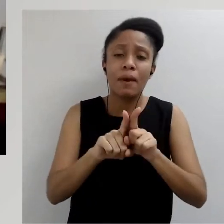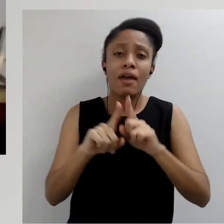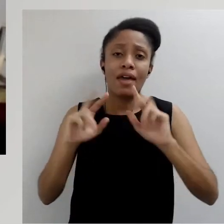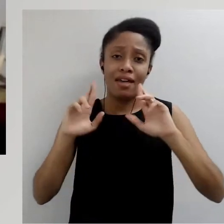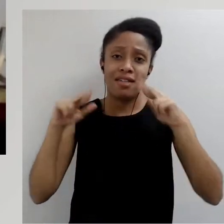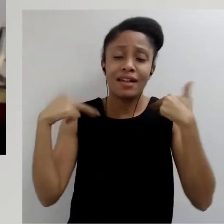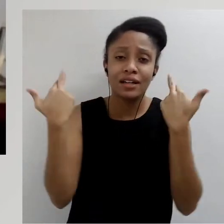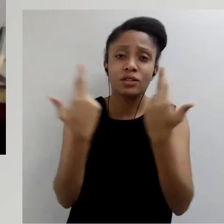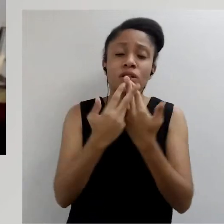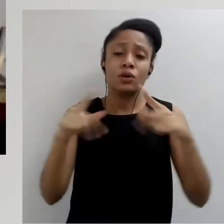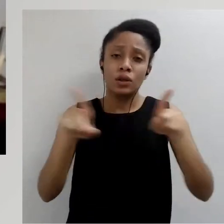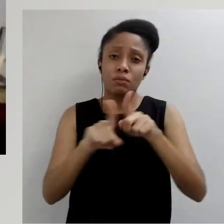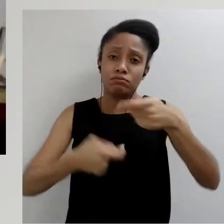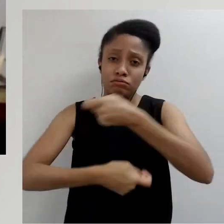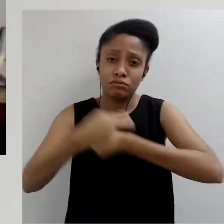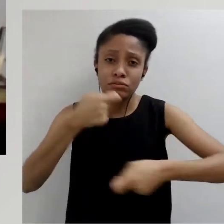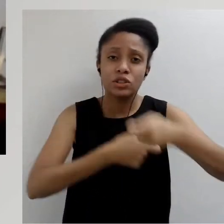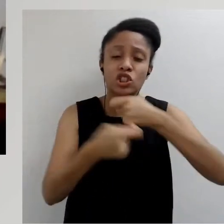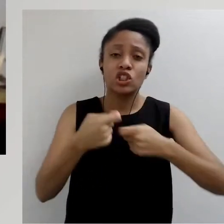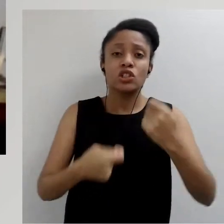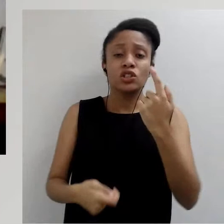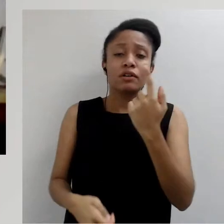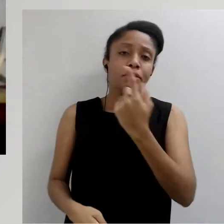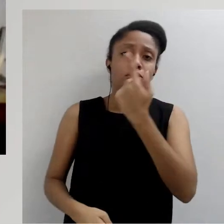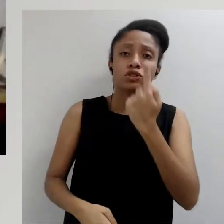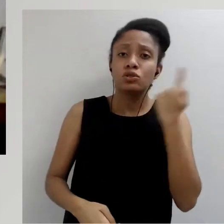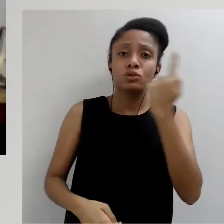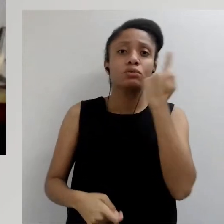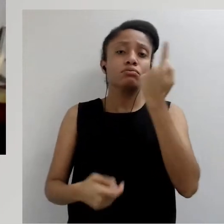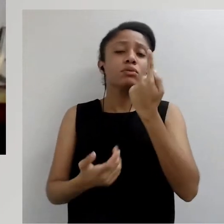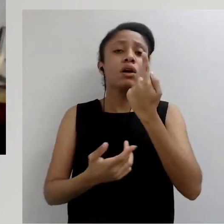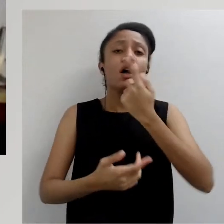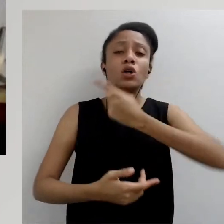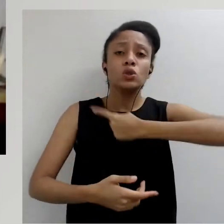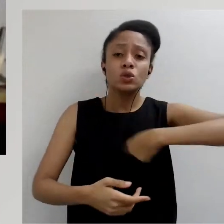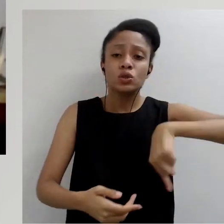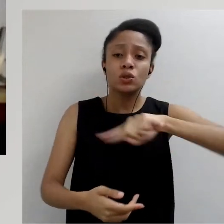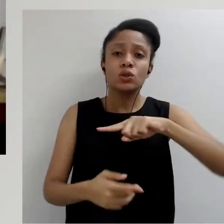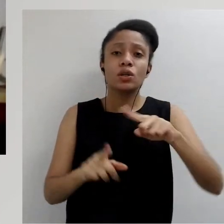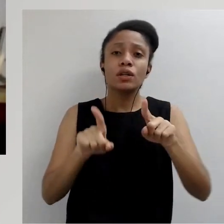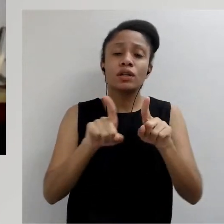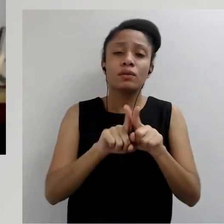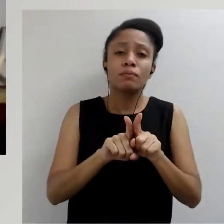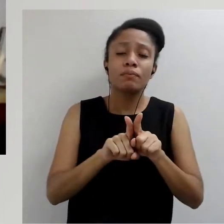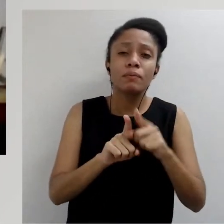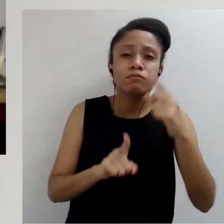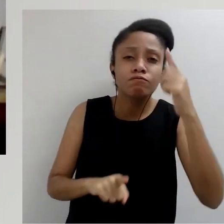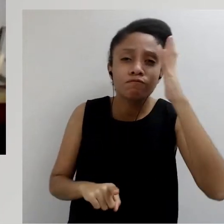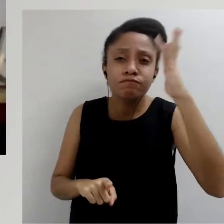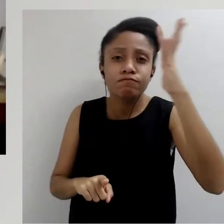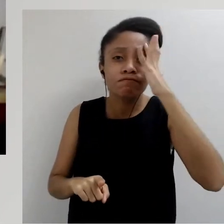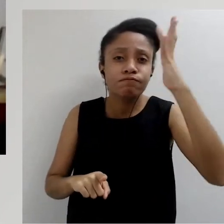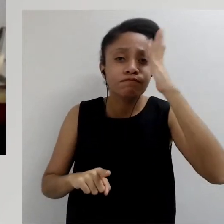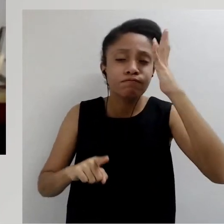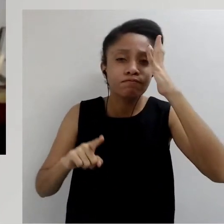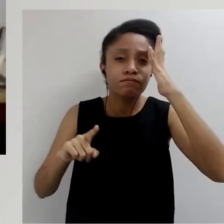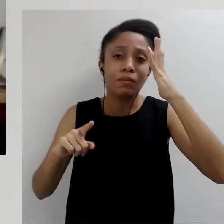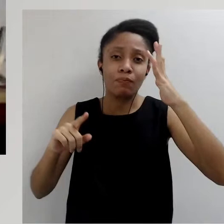our meetings with the board, with the directors, and we understand that together we think,